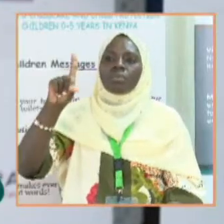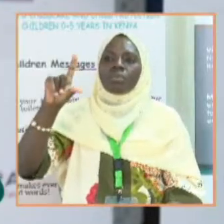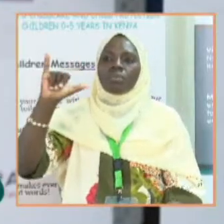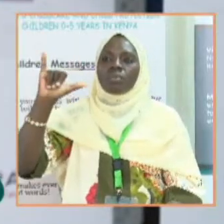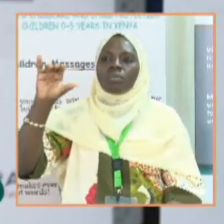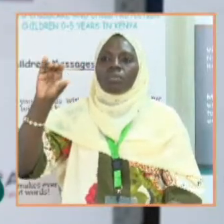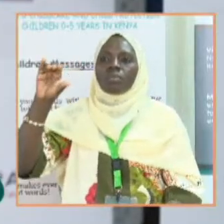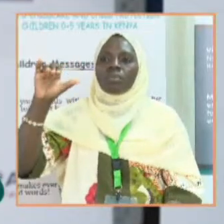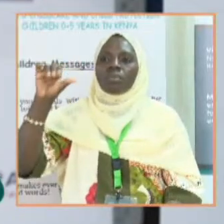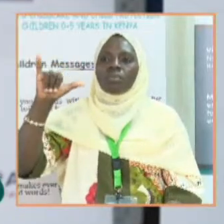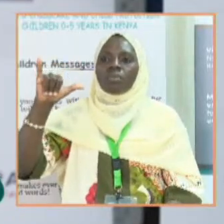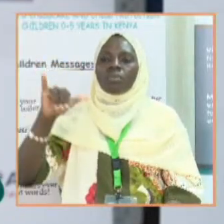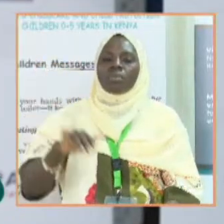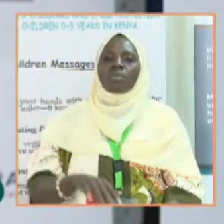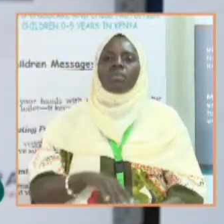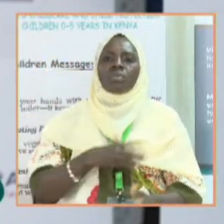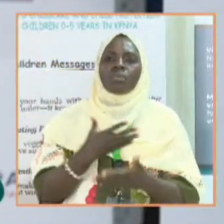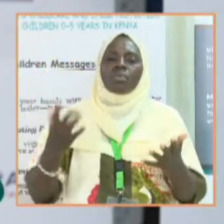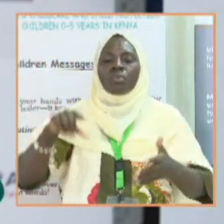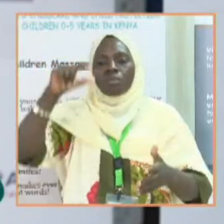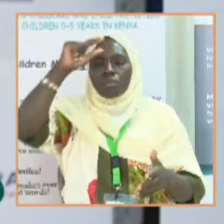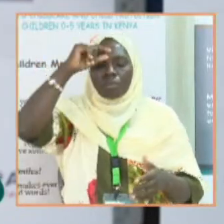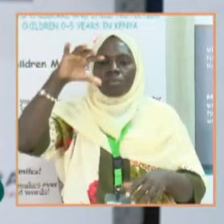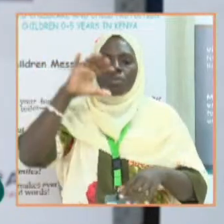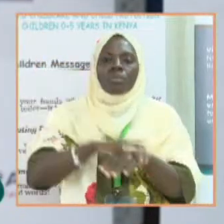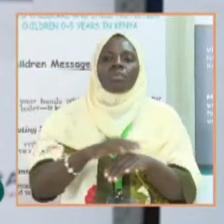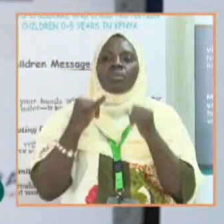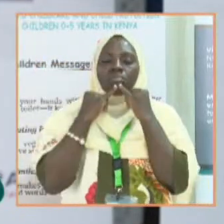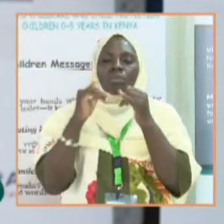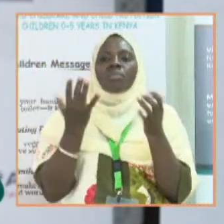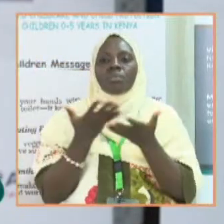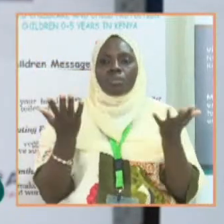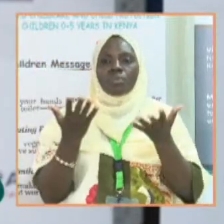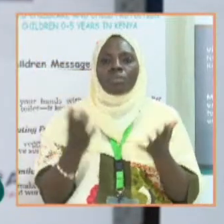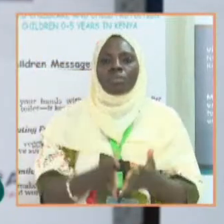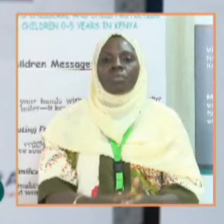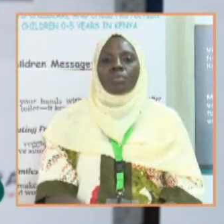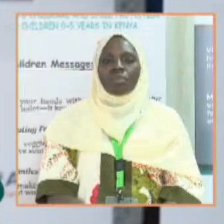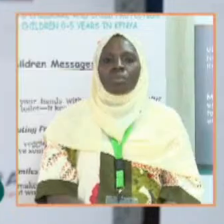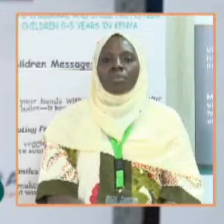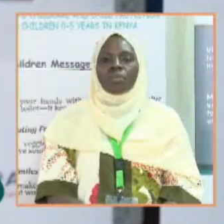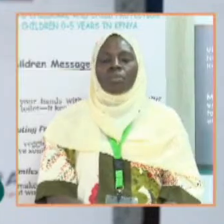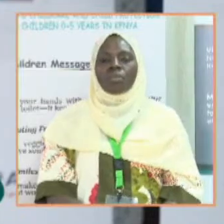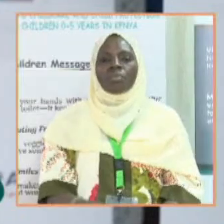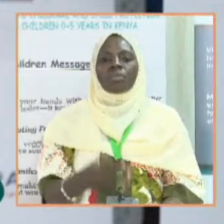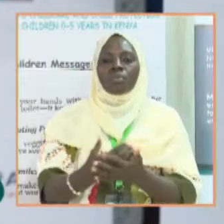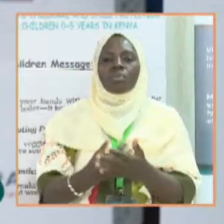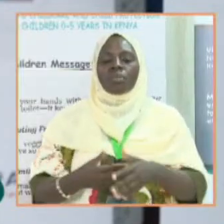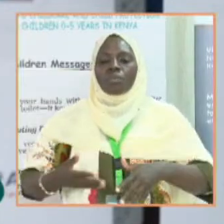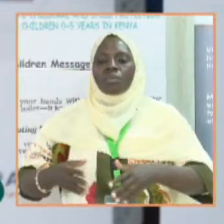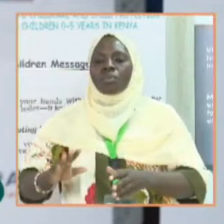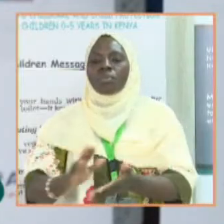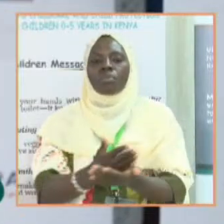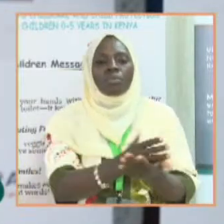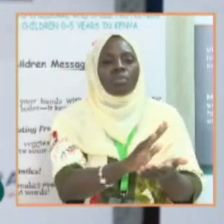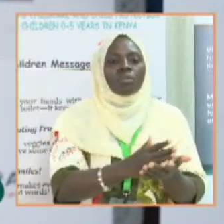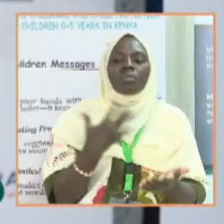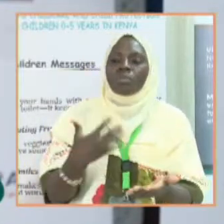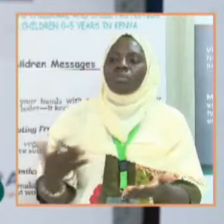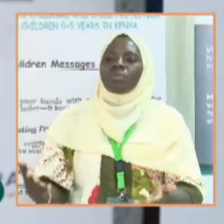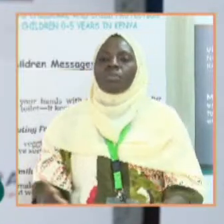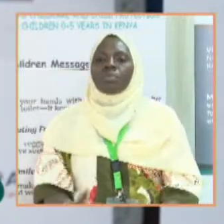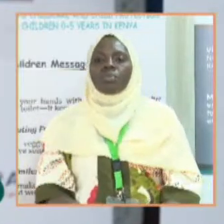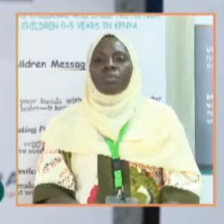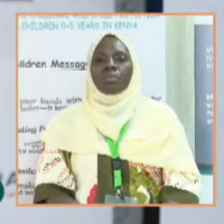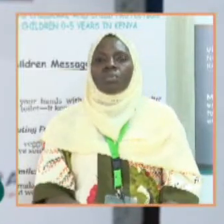where do the CSO get data to make their policies, to make information, to allocate resources. So we had the 5 most referenced data